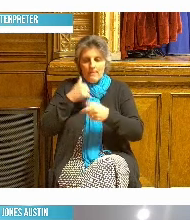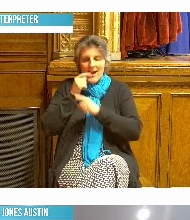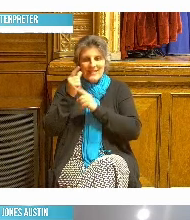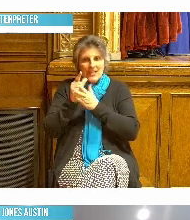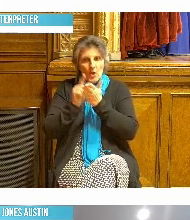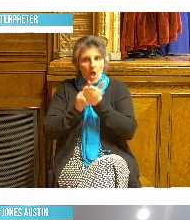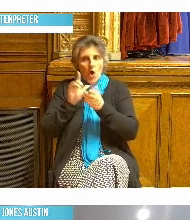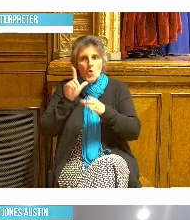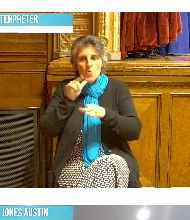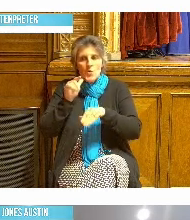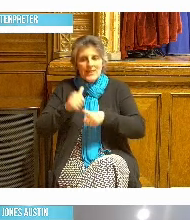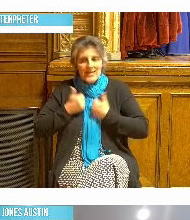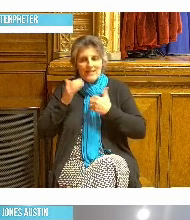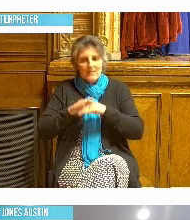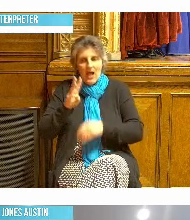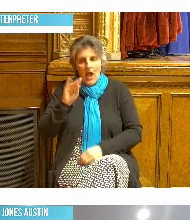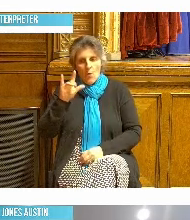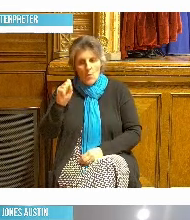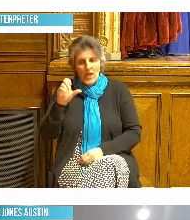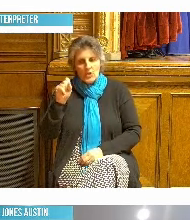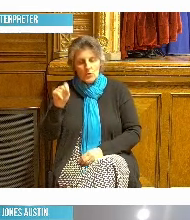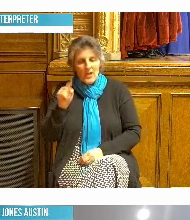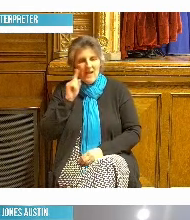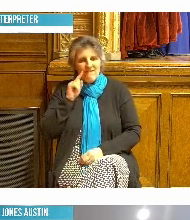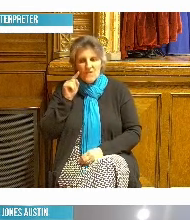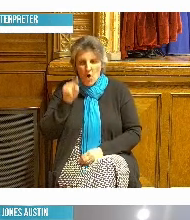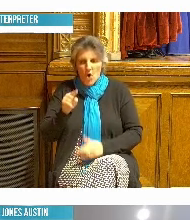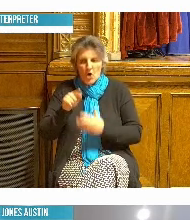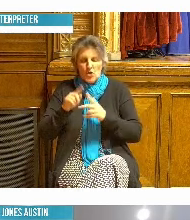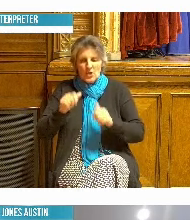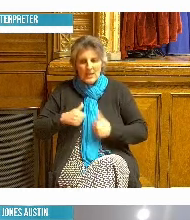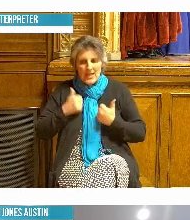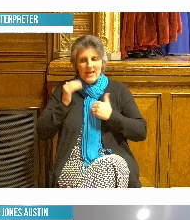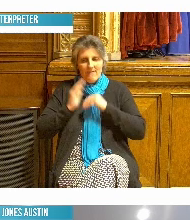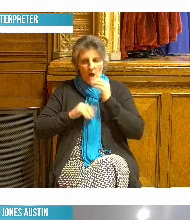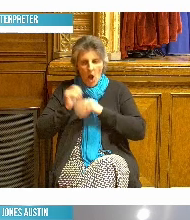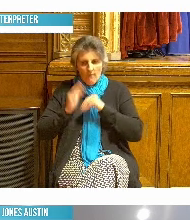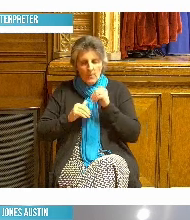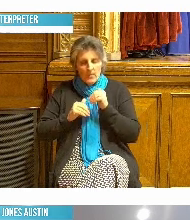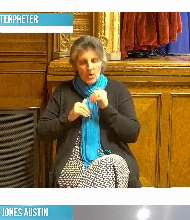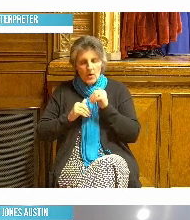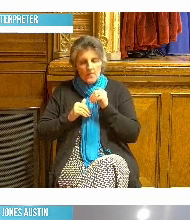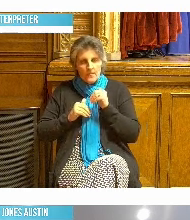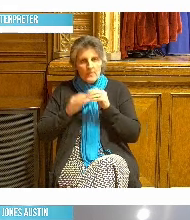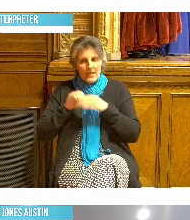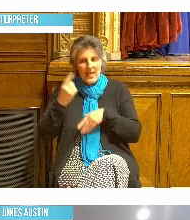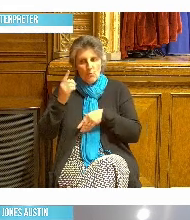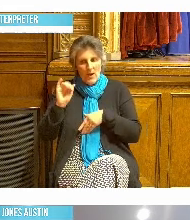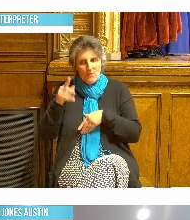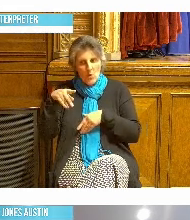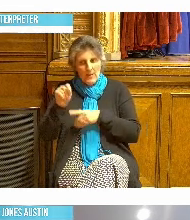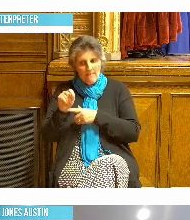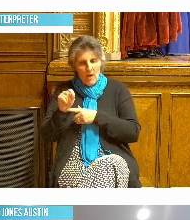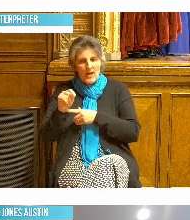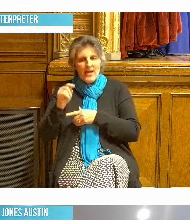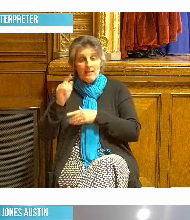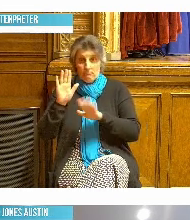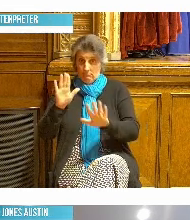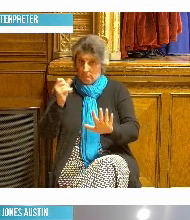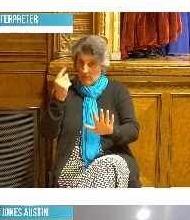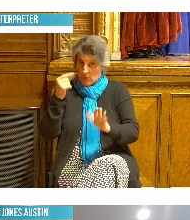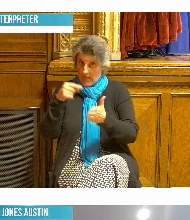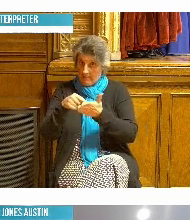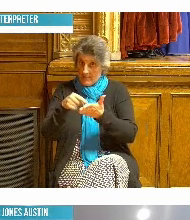who lives on Wells Street. For her to live comfortable in one of those apartments, get a load of